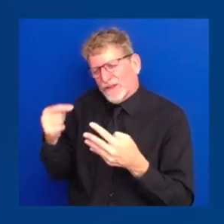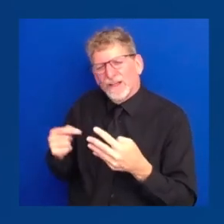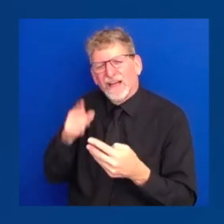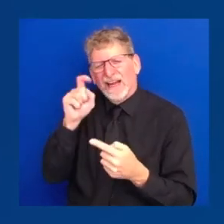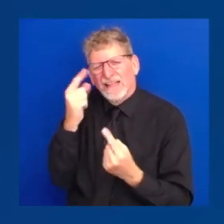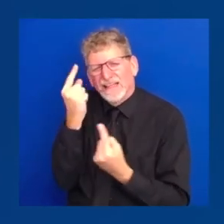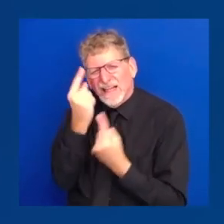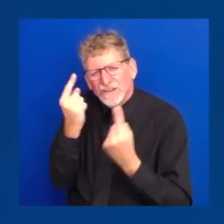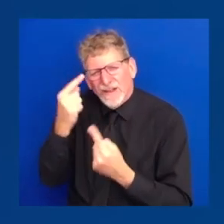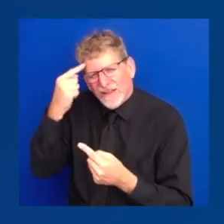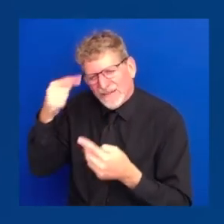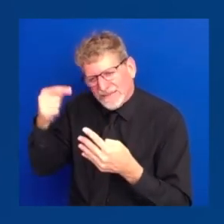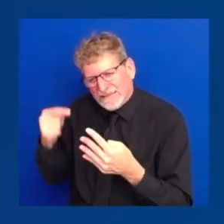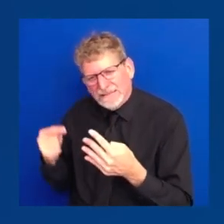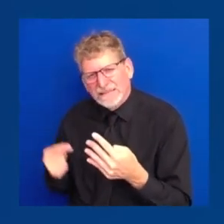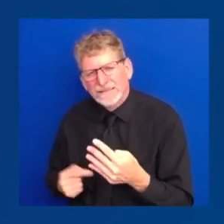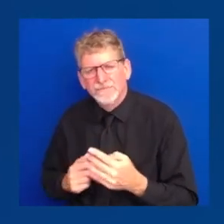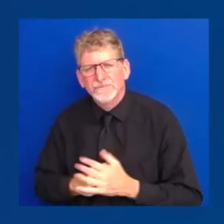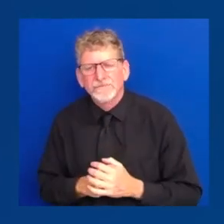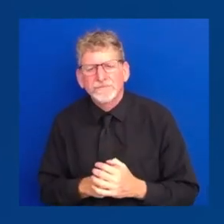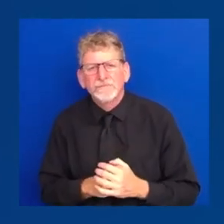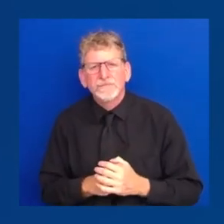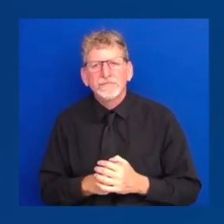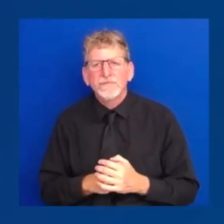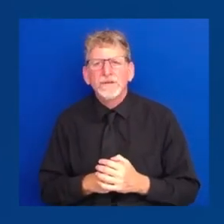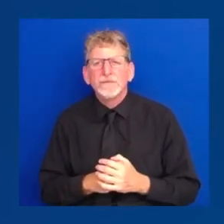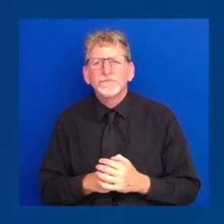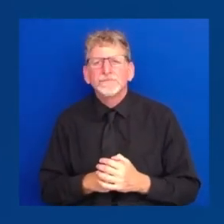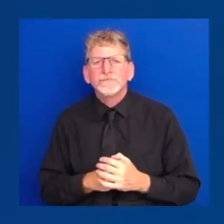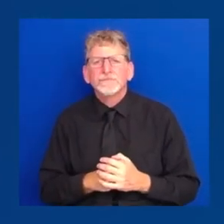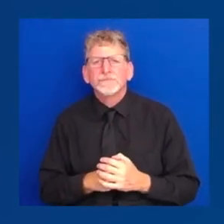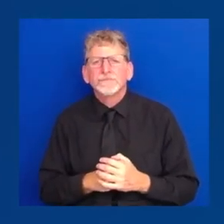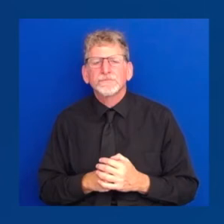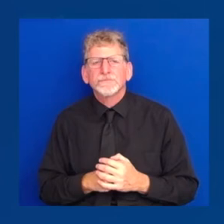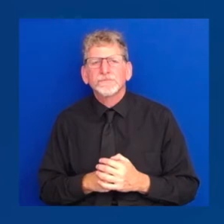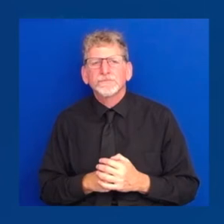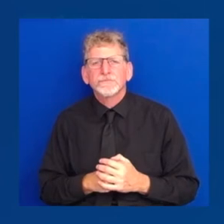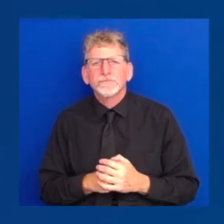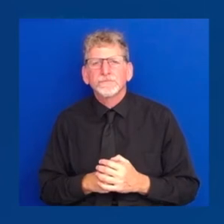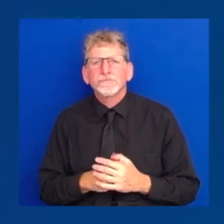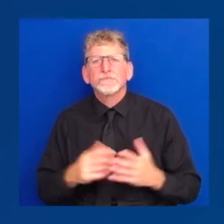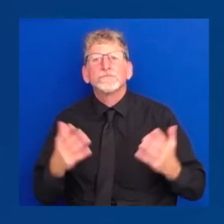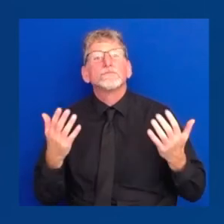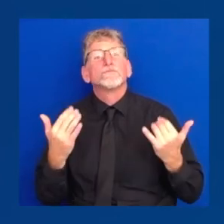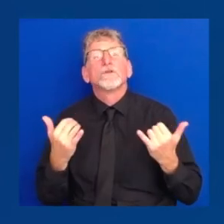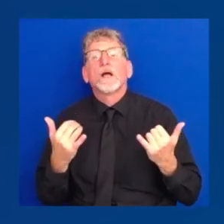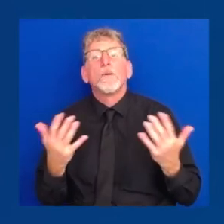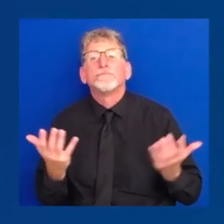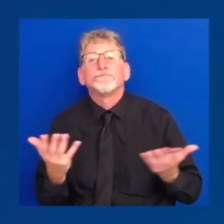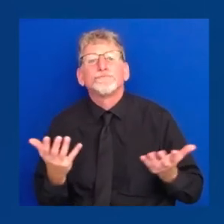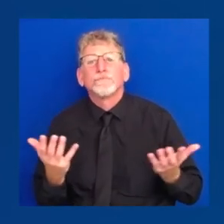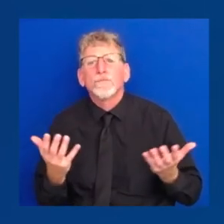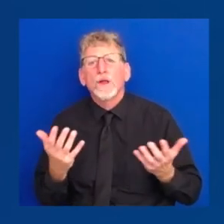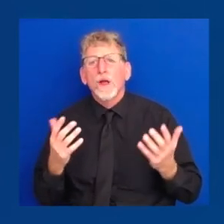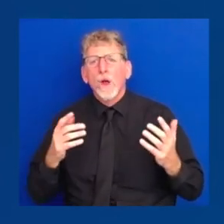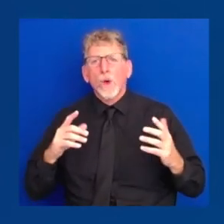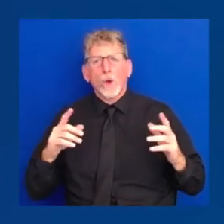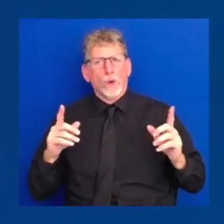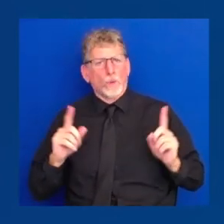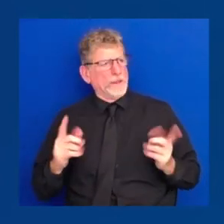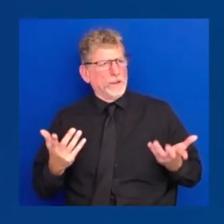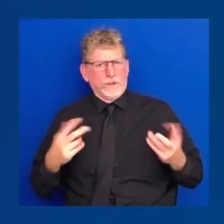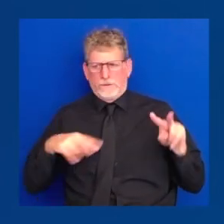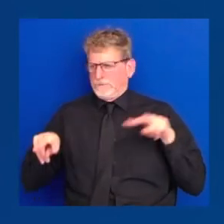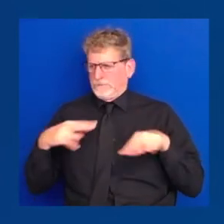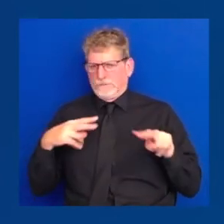officially in an emergency. But right now, if you look at the practicality of where we are clearly going in the right